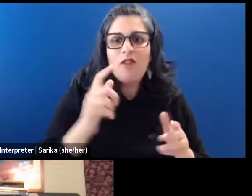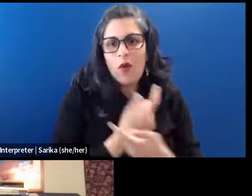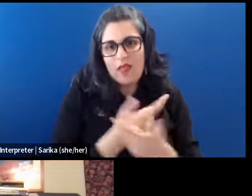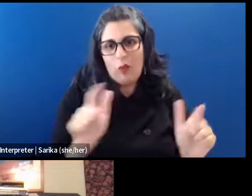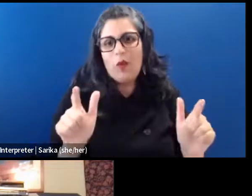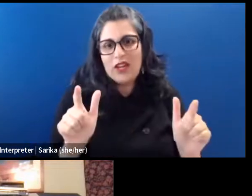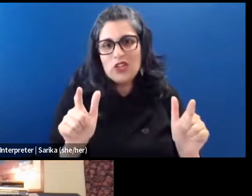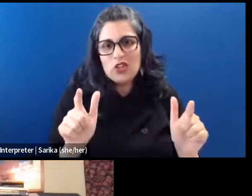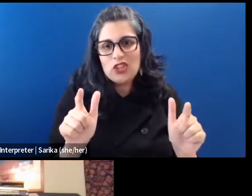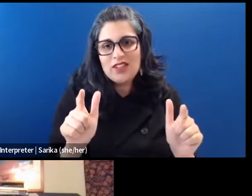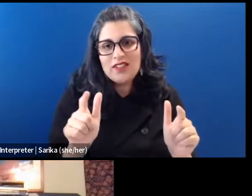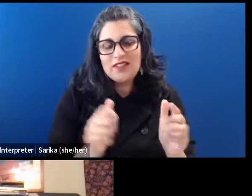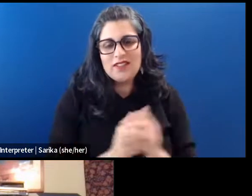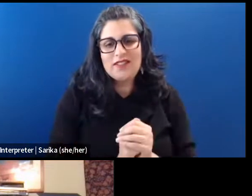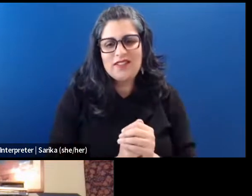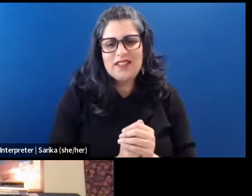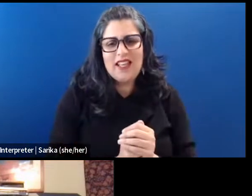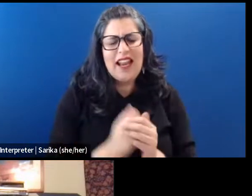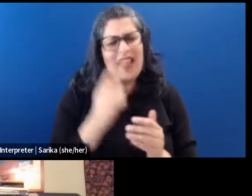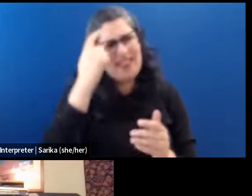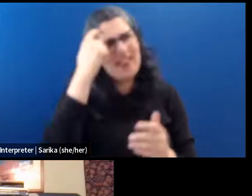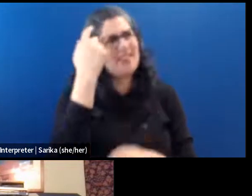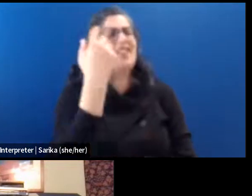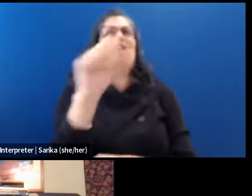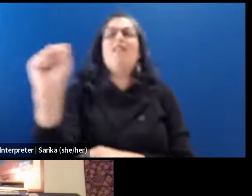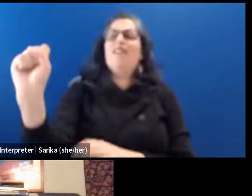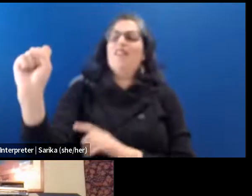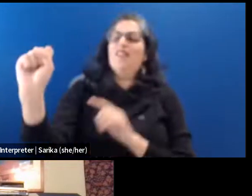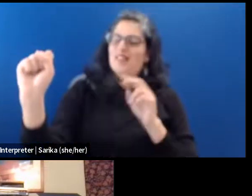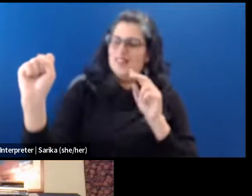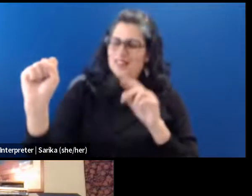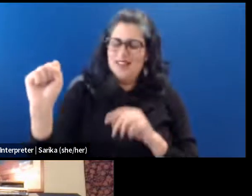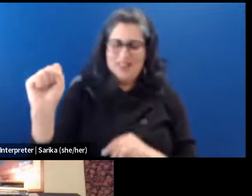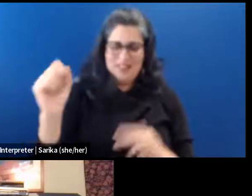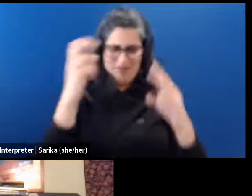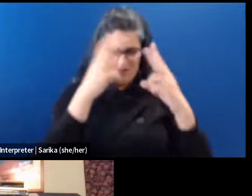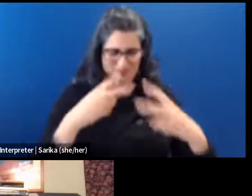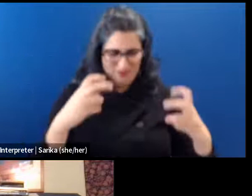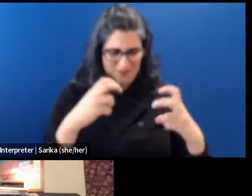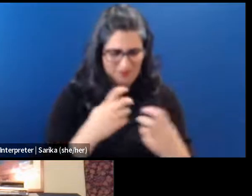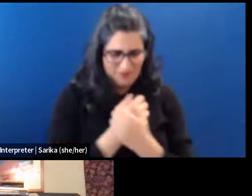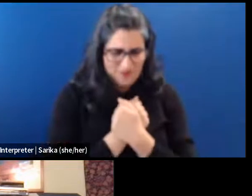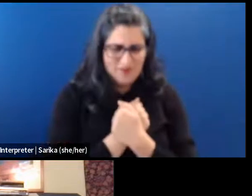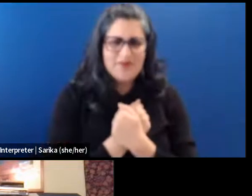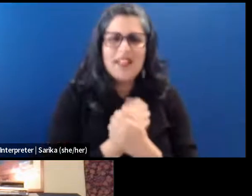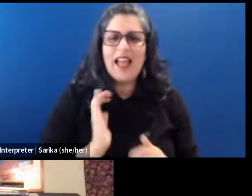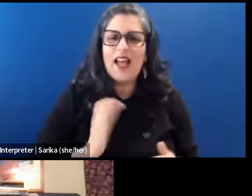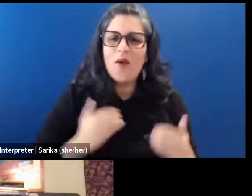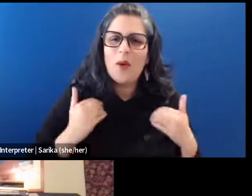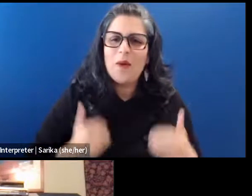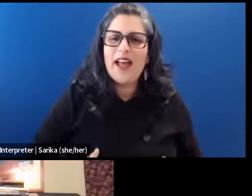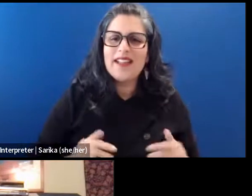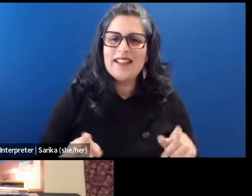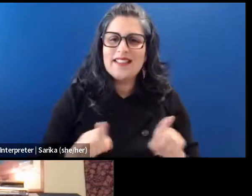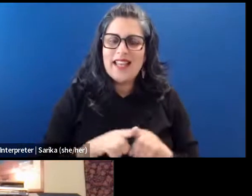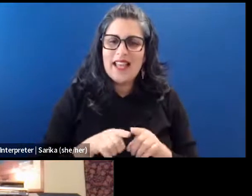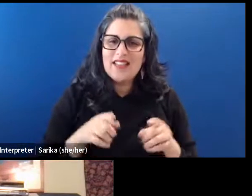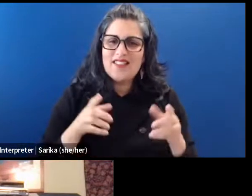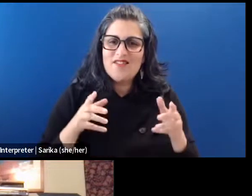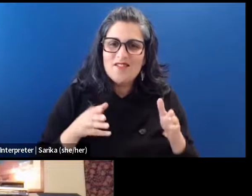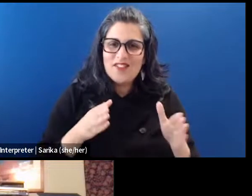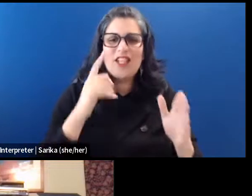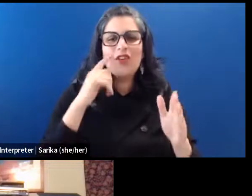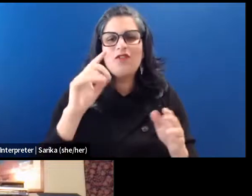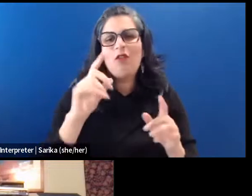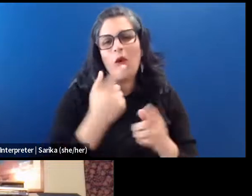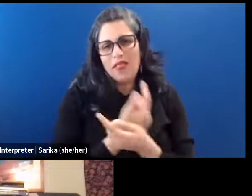to directly and distinctly embrace our bodies as vehicles for liberation. So all of that